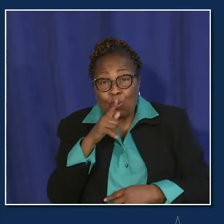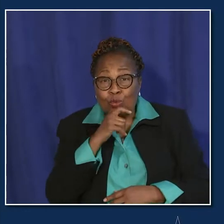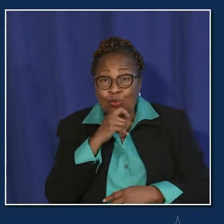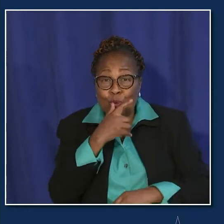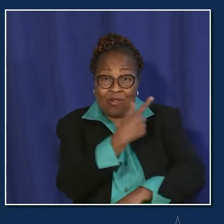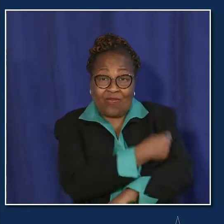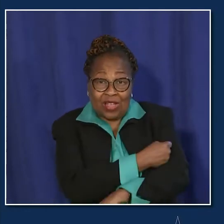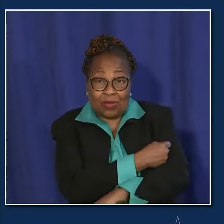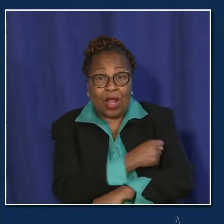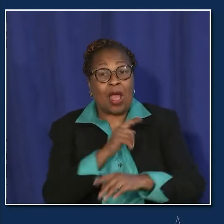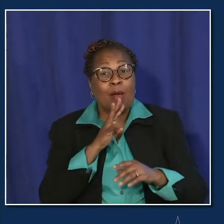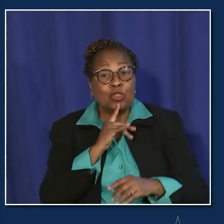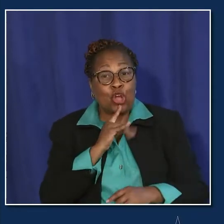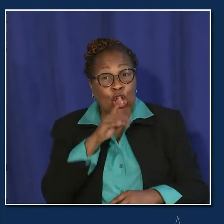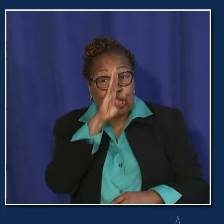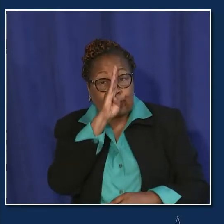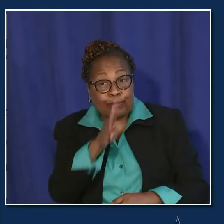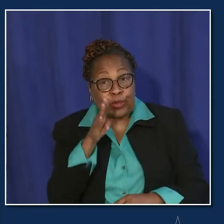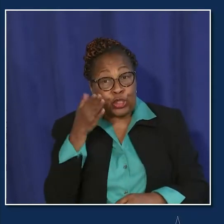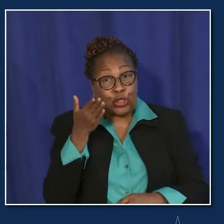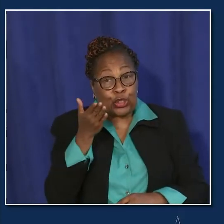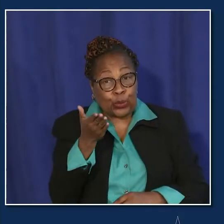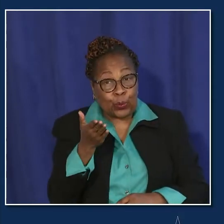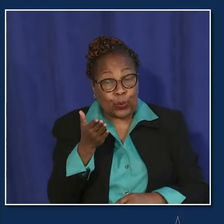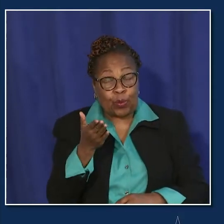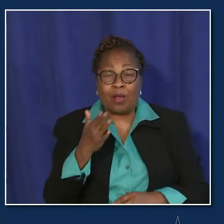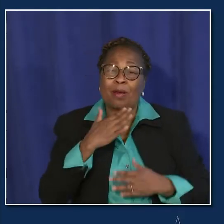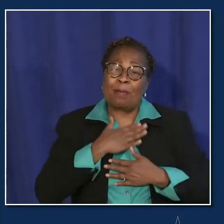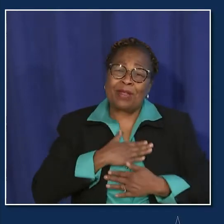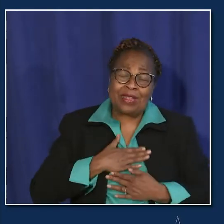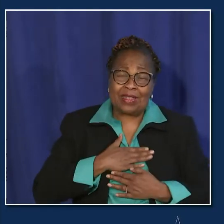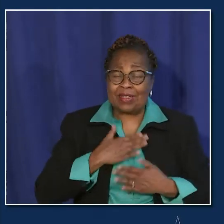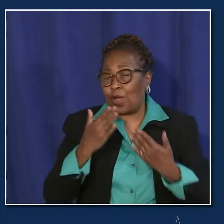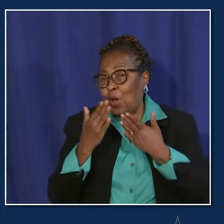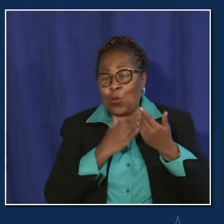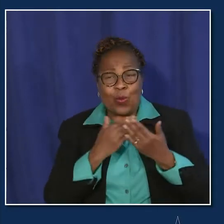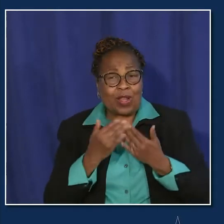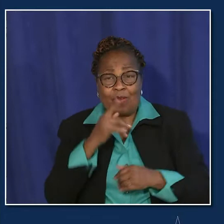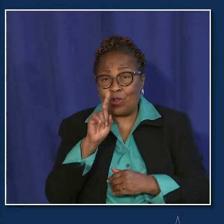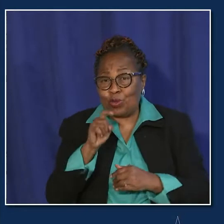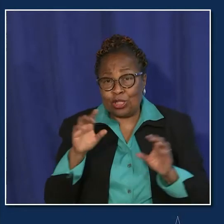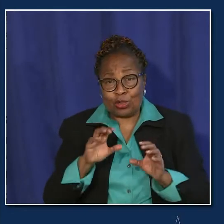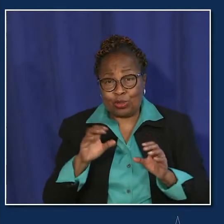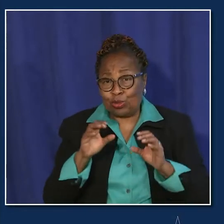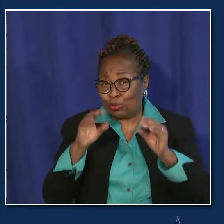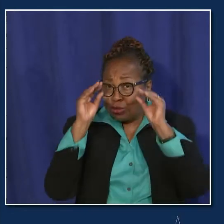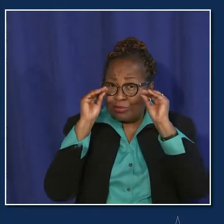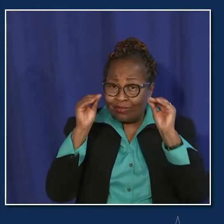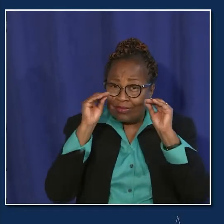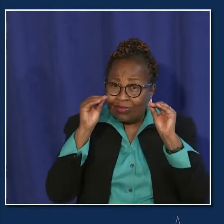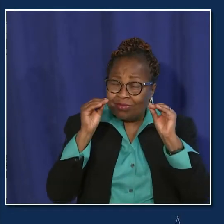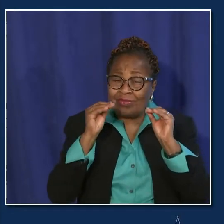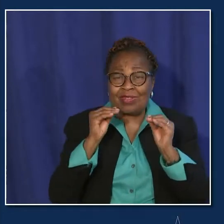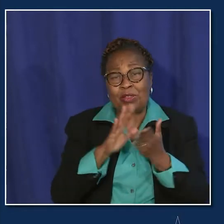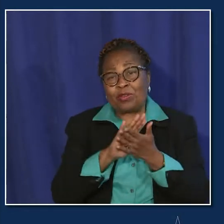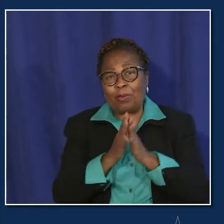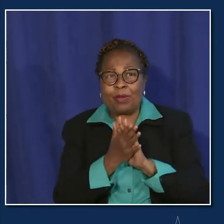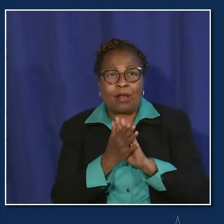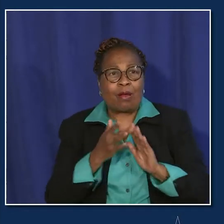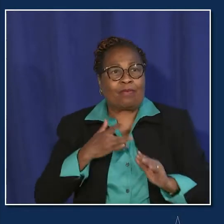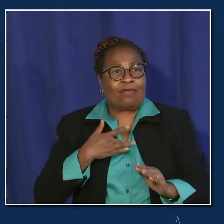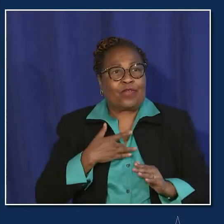I'm talking to you. Please, whatever you need to do to educate yourself, whatever you need to do to get comfortable,